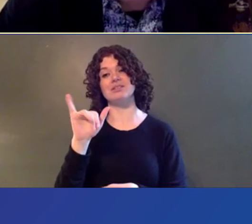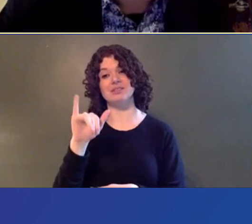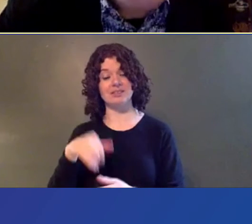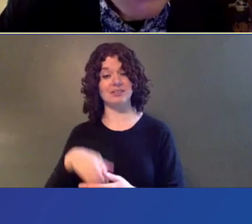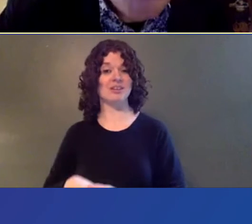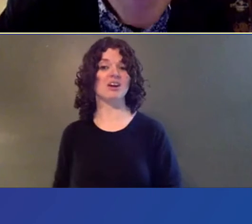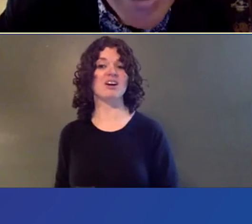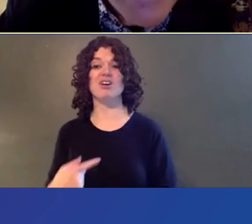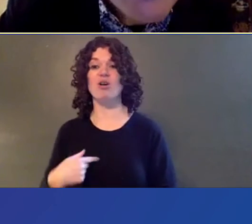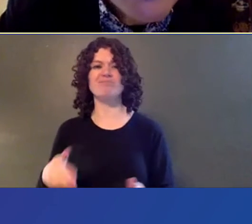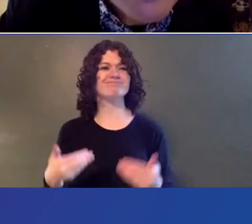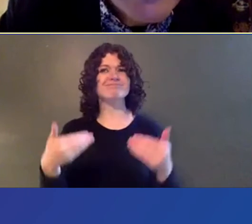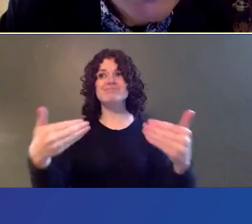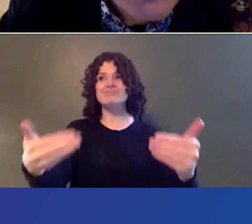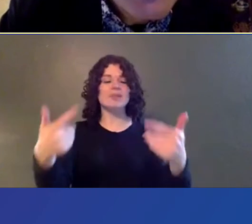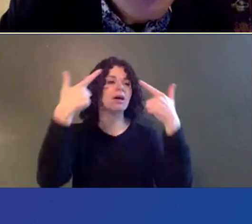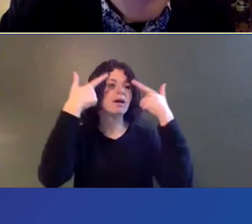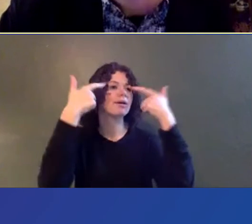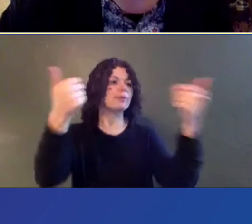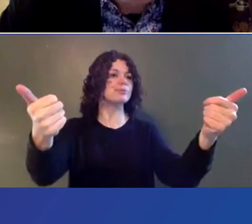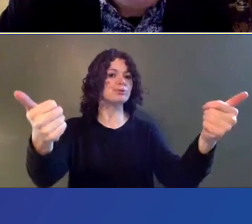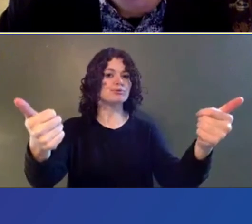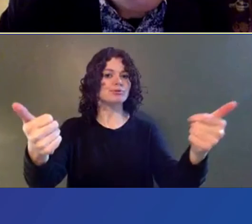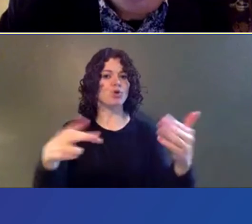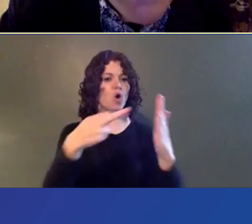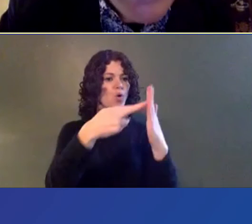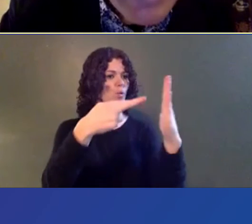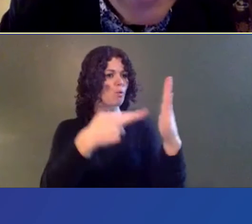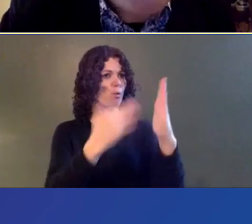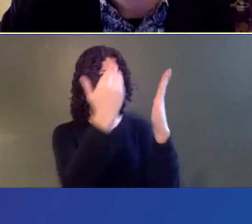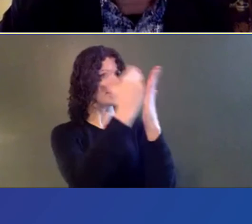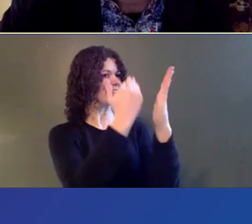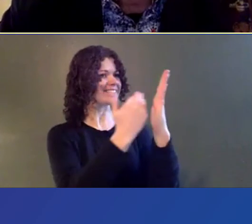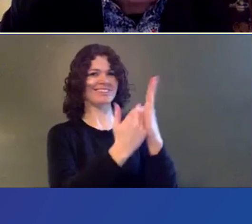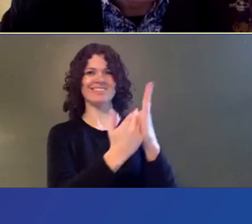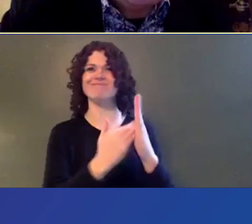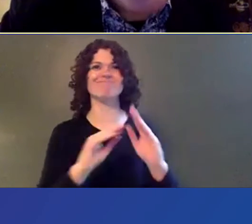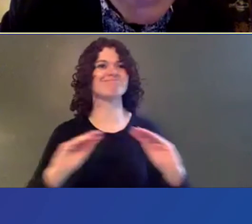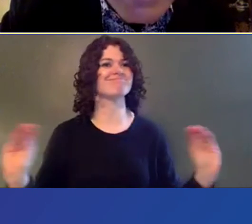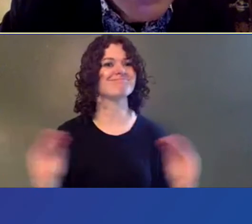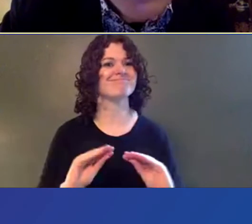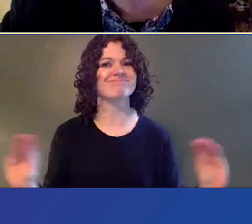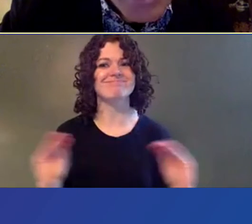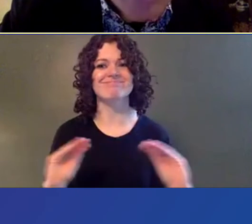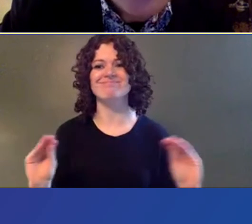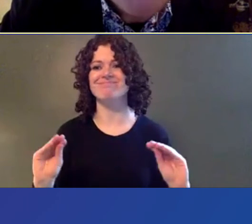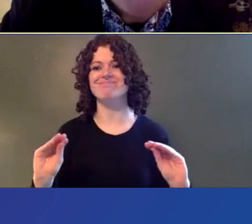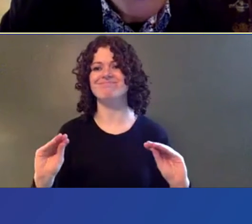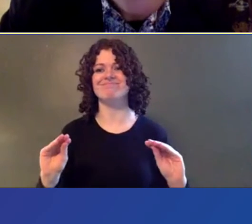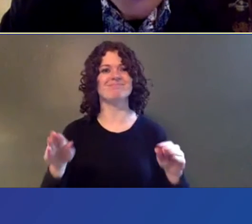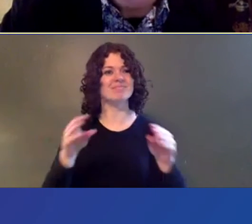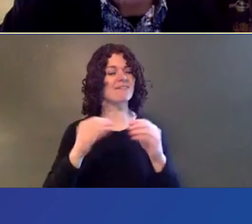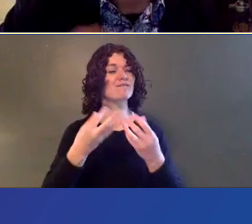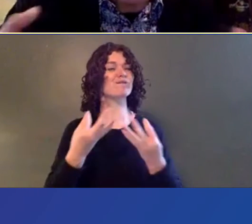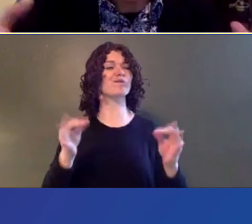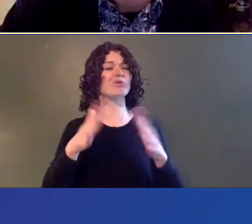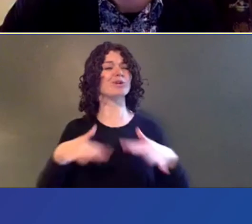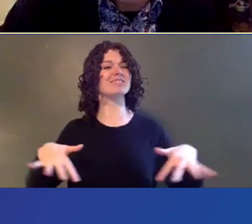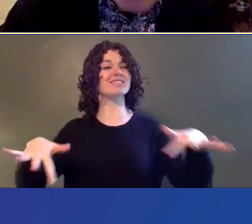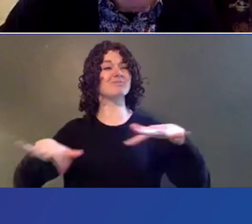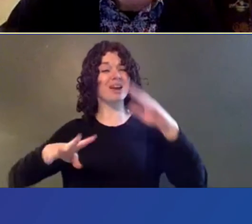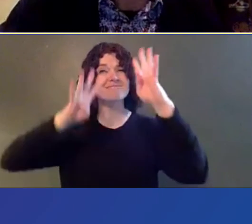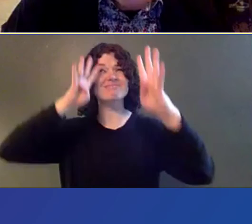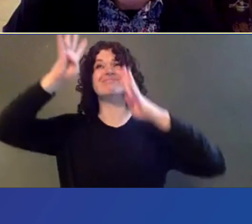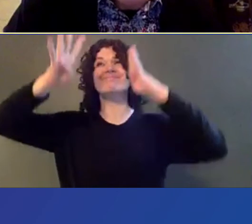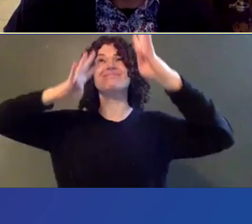do whatever they want, whatever they're thinking of, whatever they're dreaming about. And as Mia and